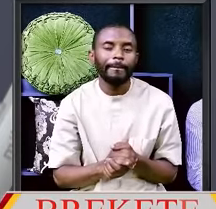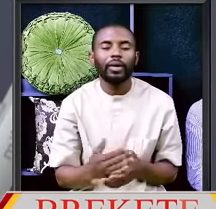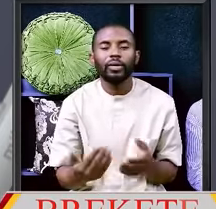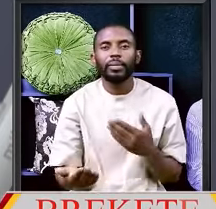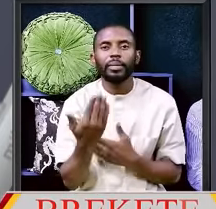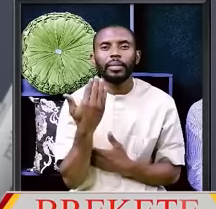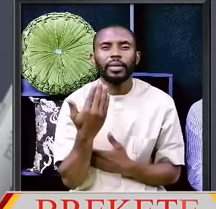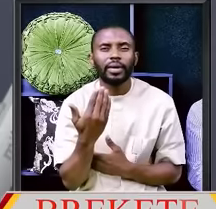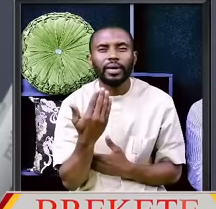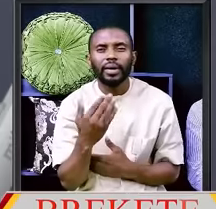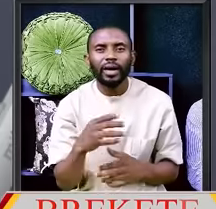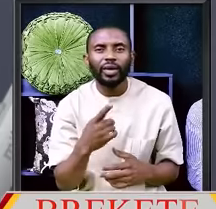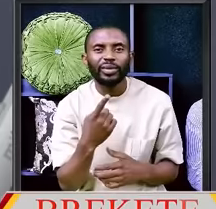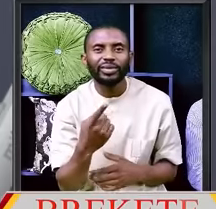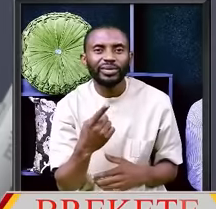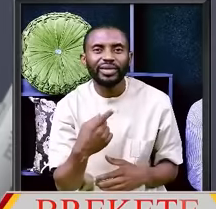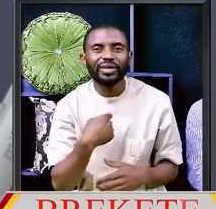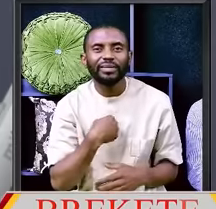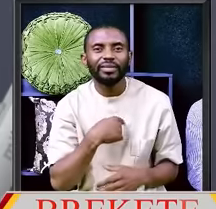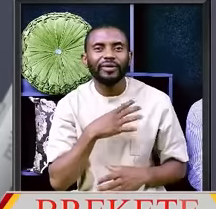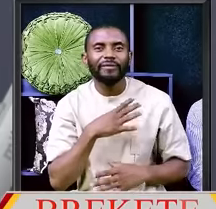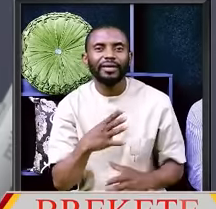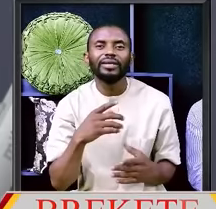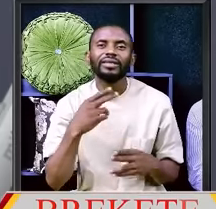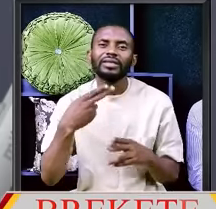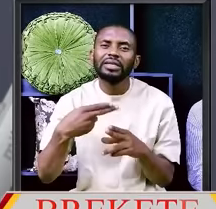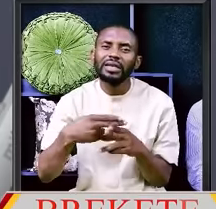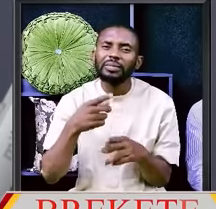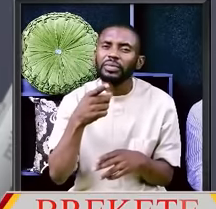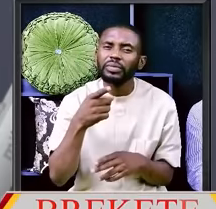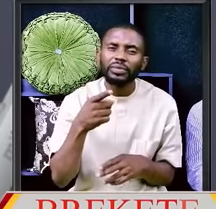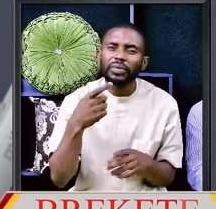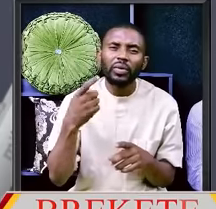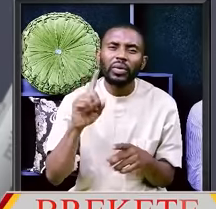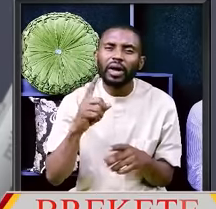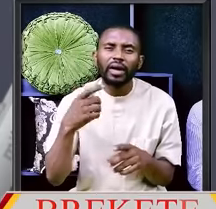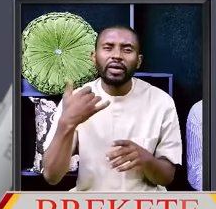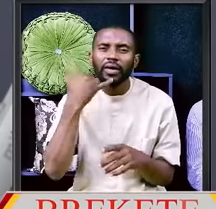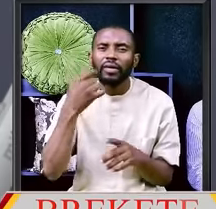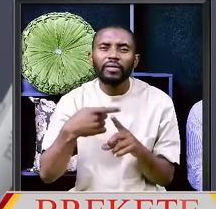Yeah, good morning. How are you? I did repeat. Hello? What is your name? Where are you Devano from?